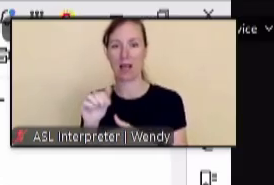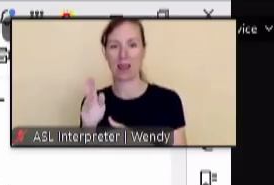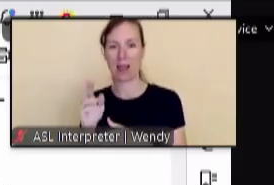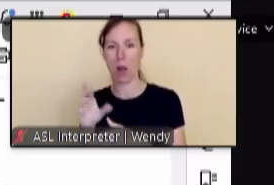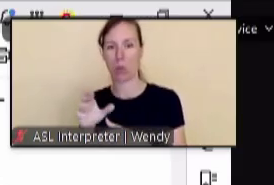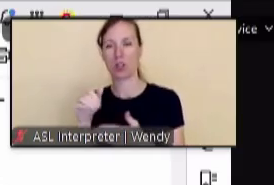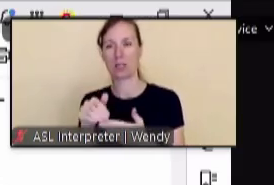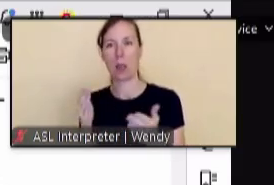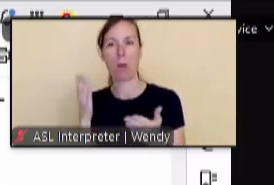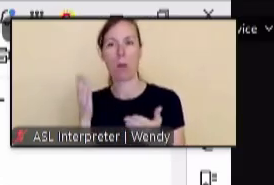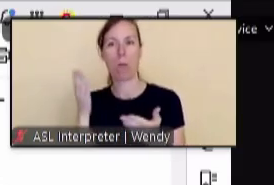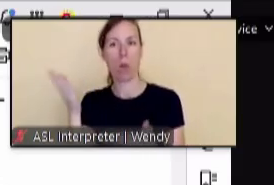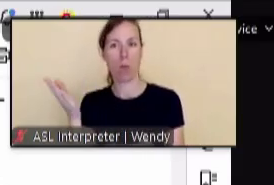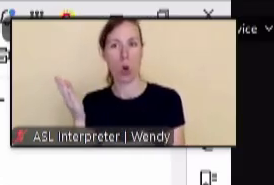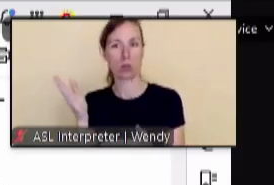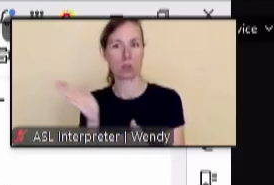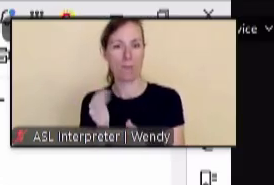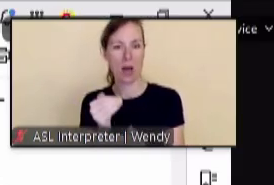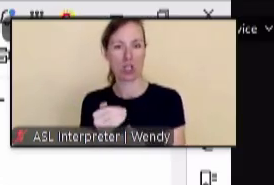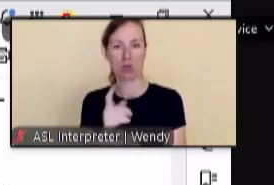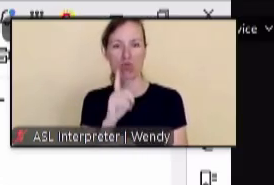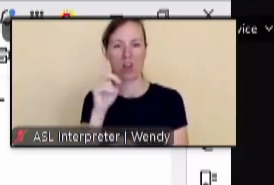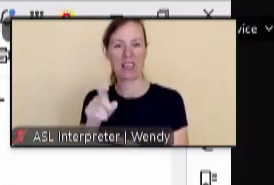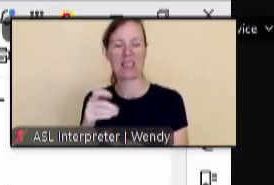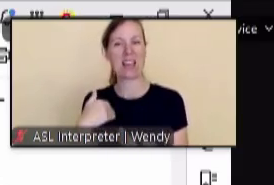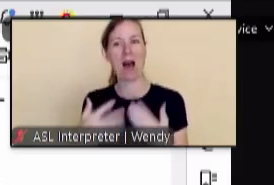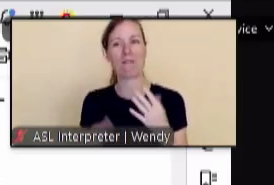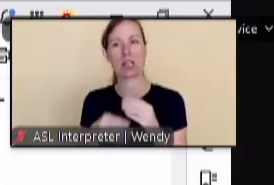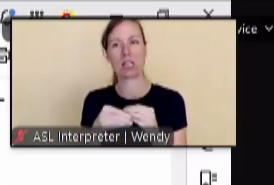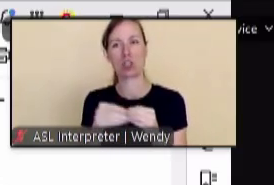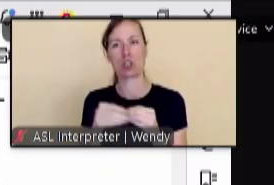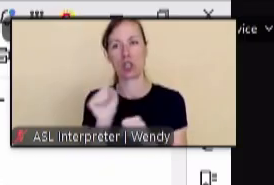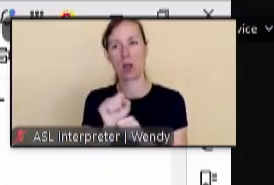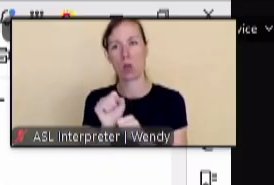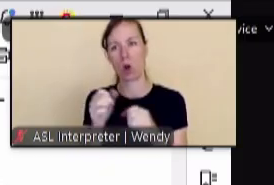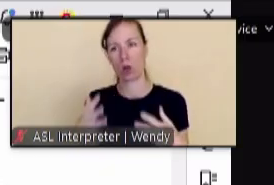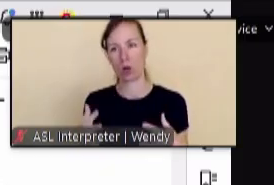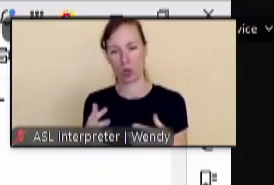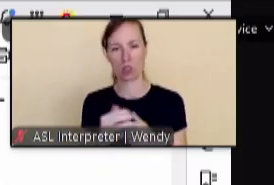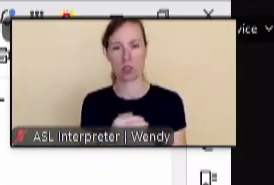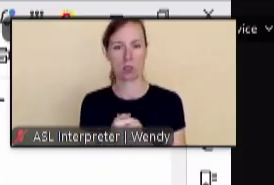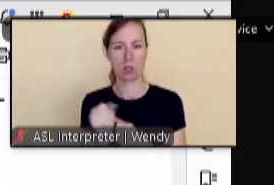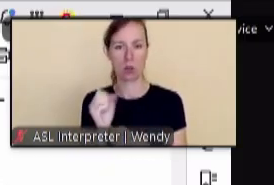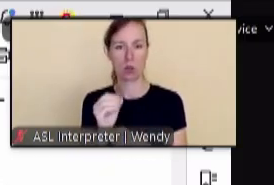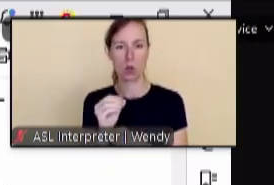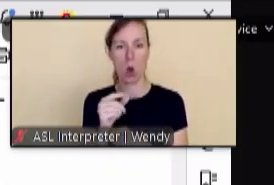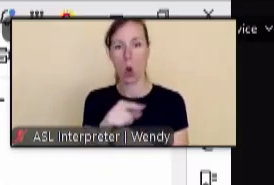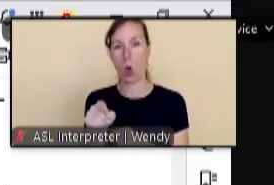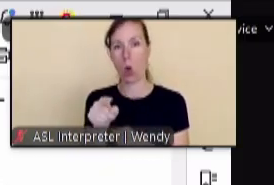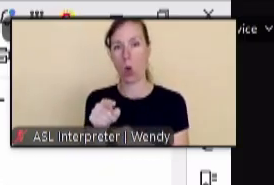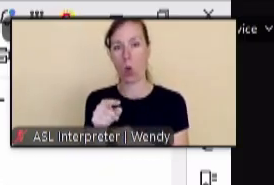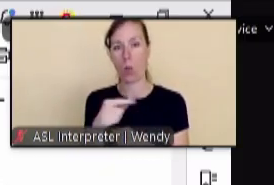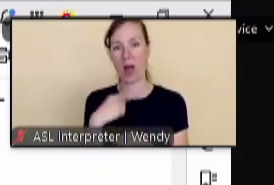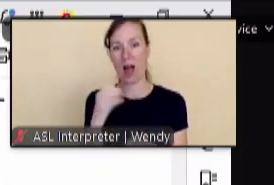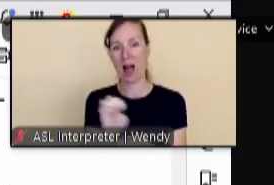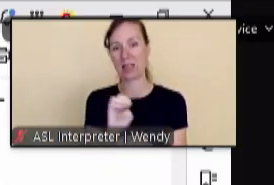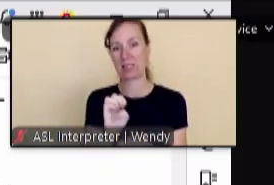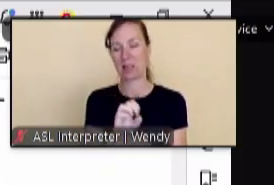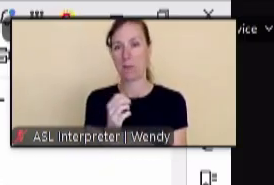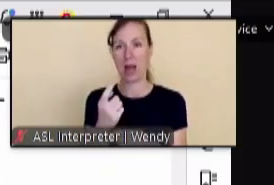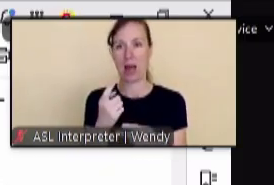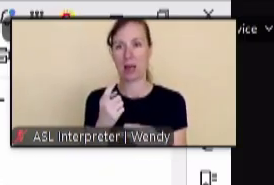have some additional laborers. Filling them this way, I estimate saves approximately